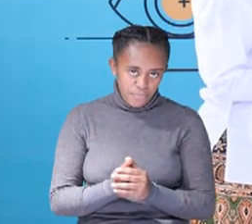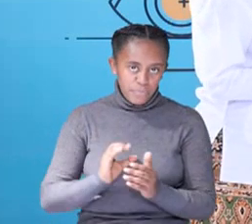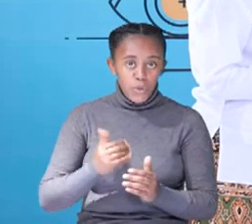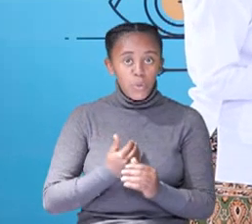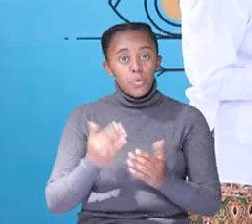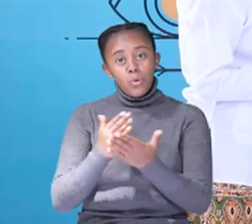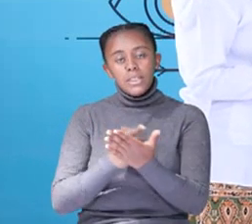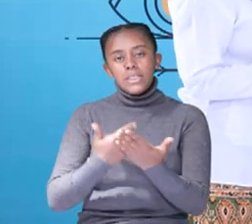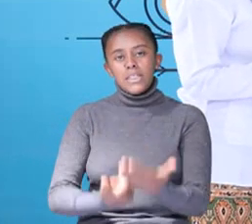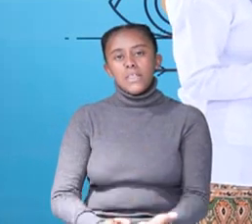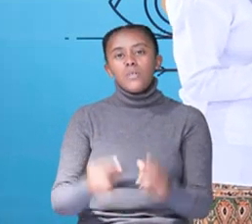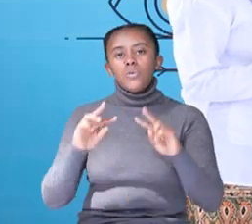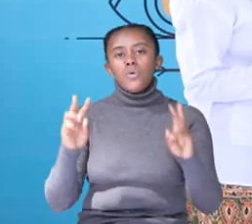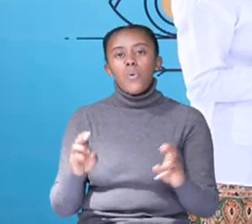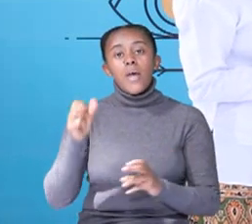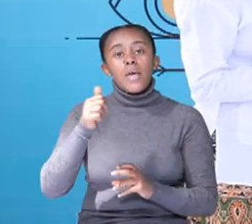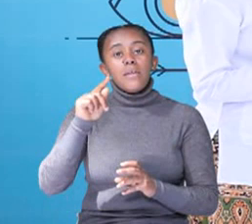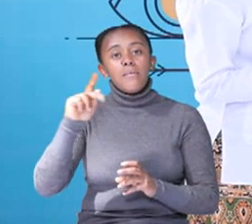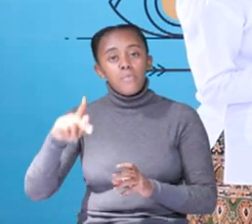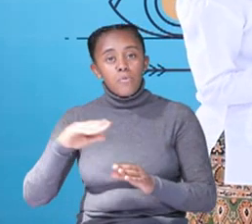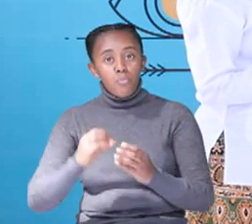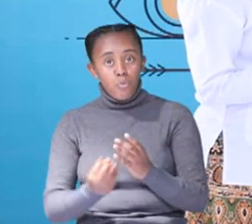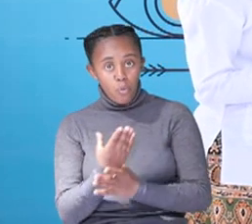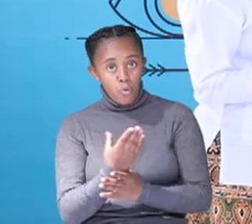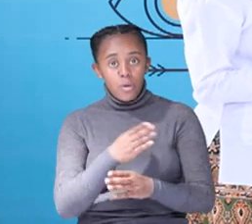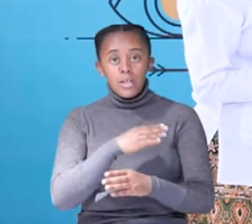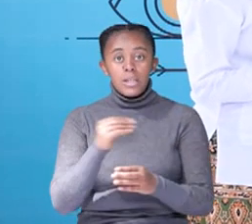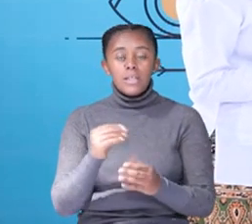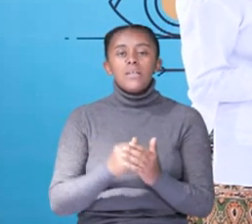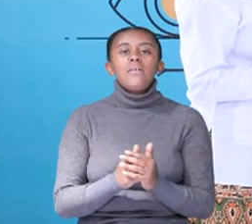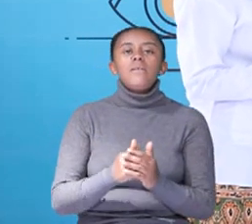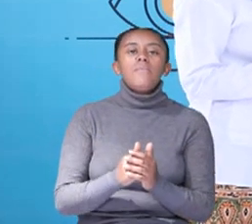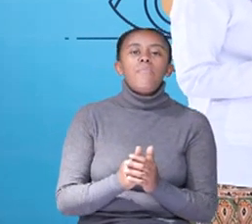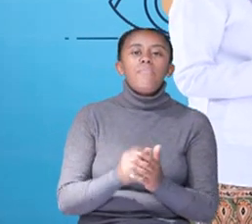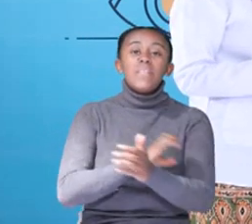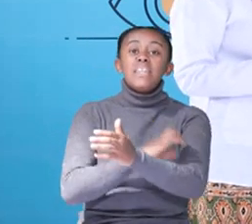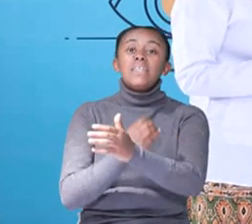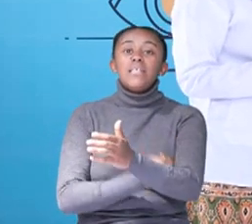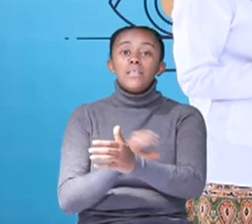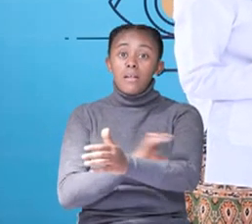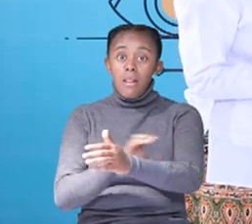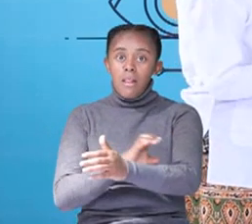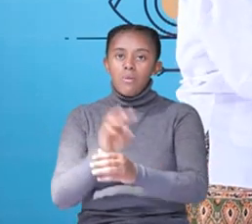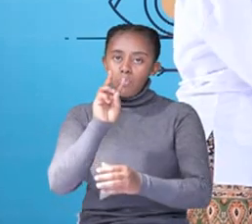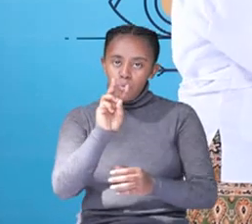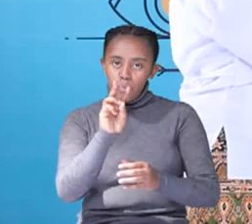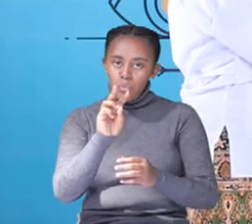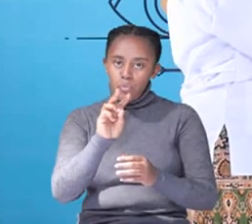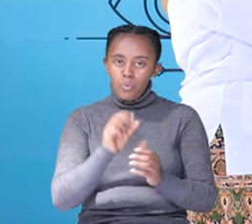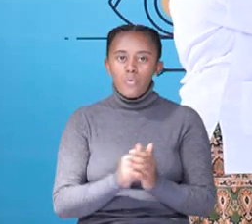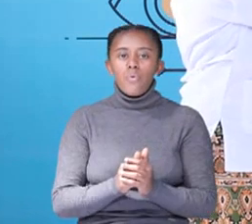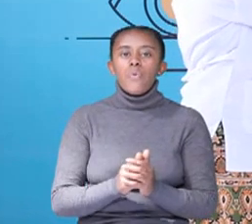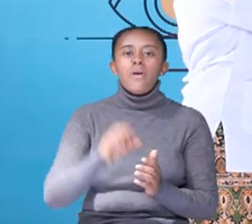lesson in this topic. ATP is produced in respiration by 2 main pathways. These